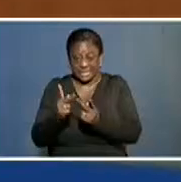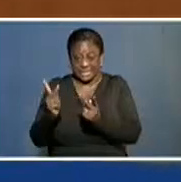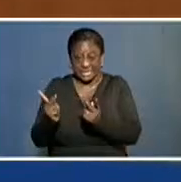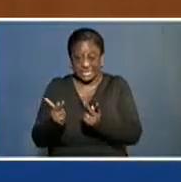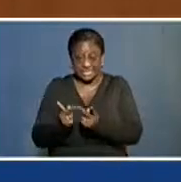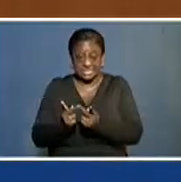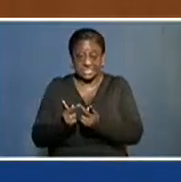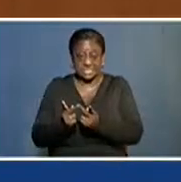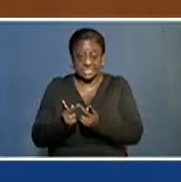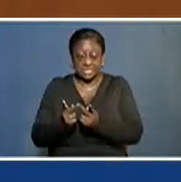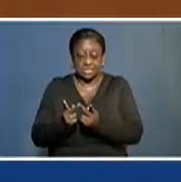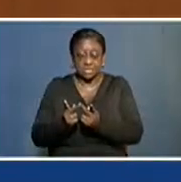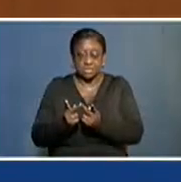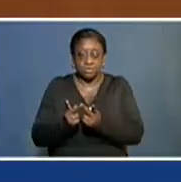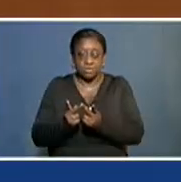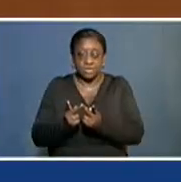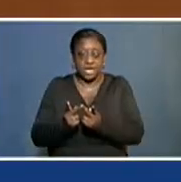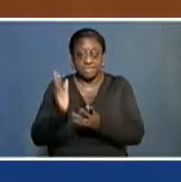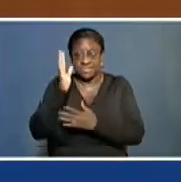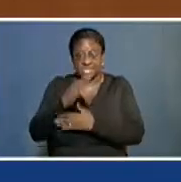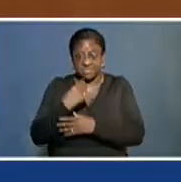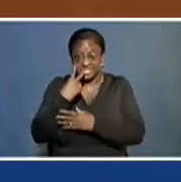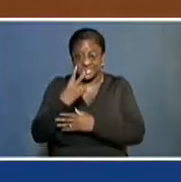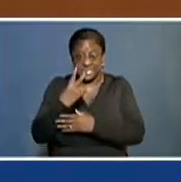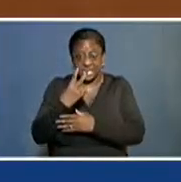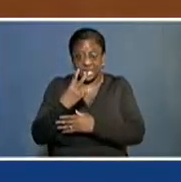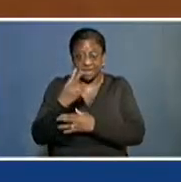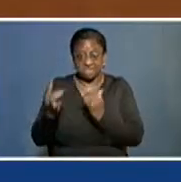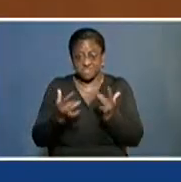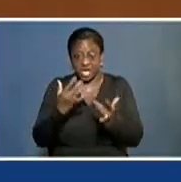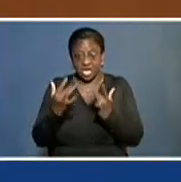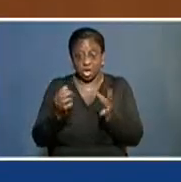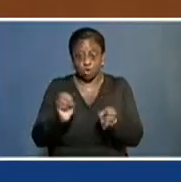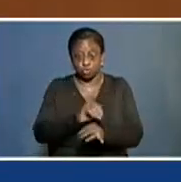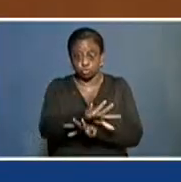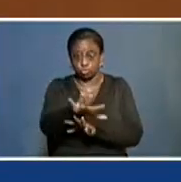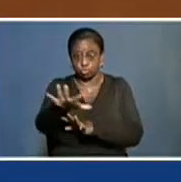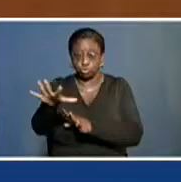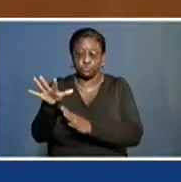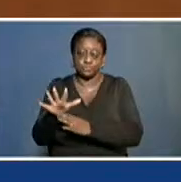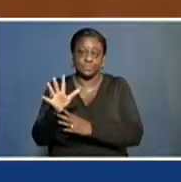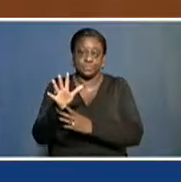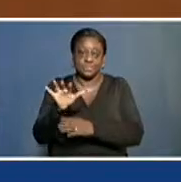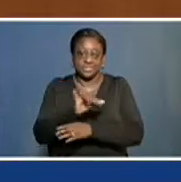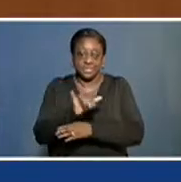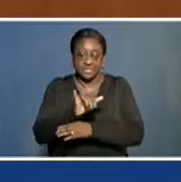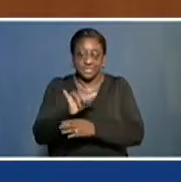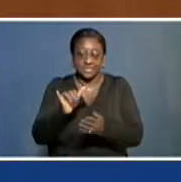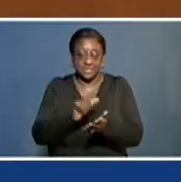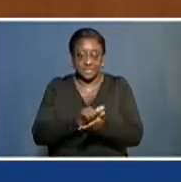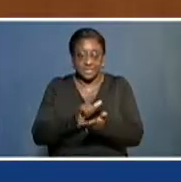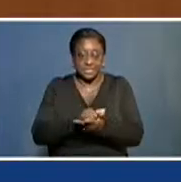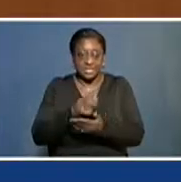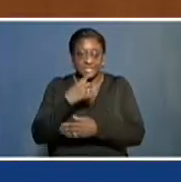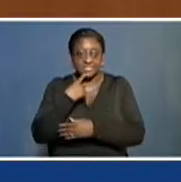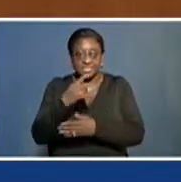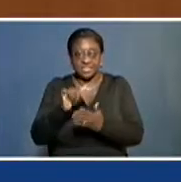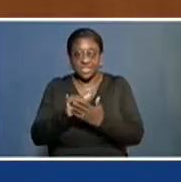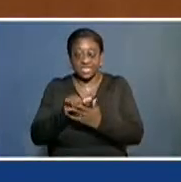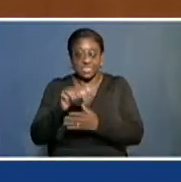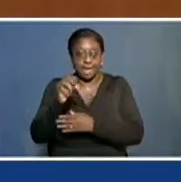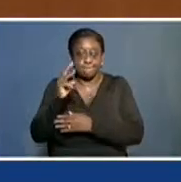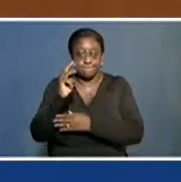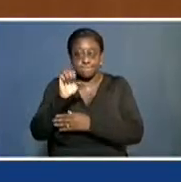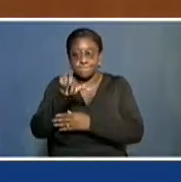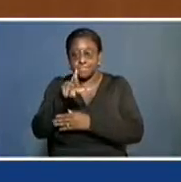sprayed. I've never seen fire walk like that. I could remember being in an area and they said the market is on